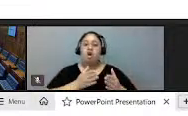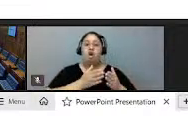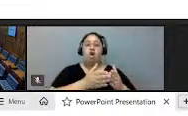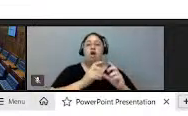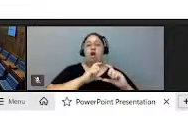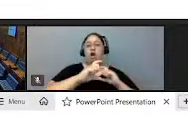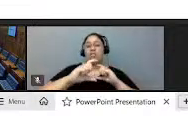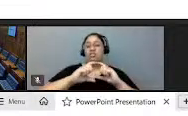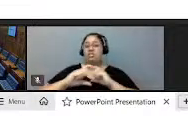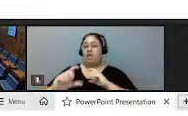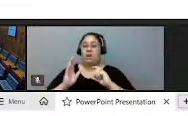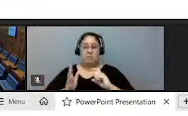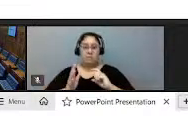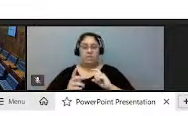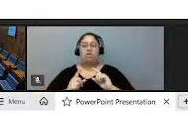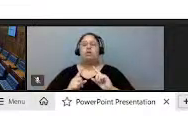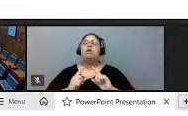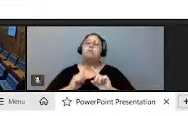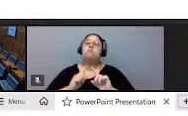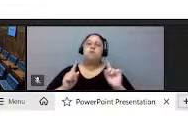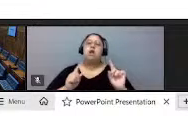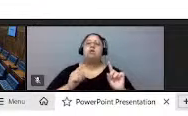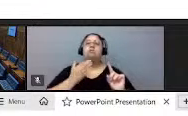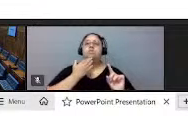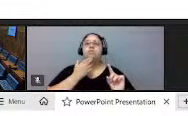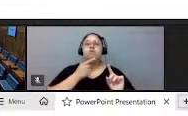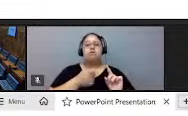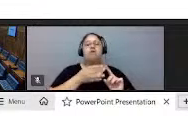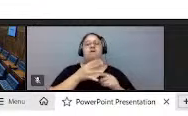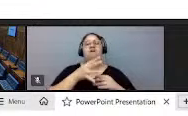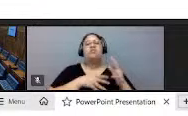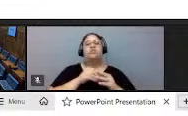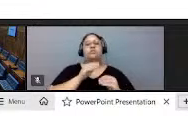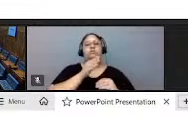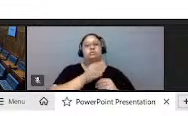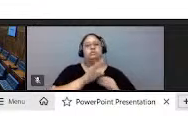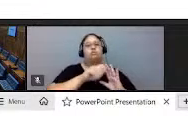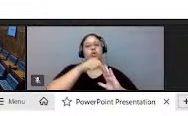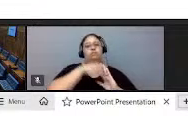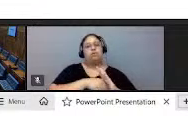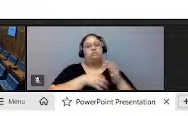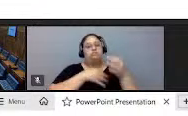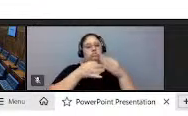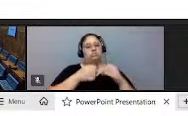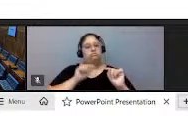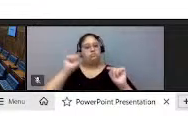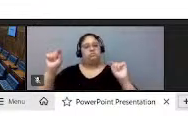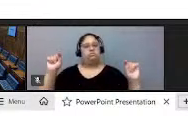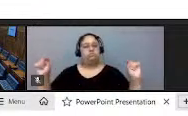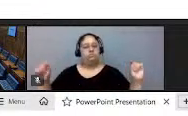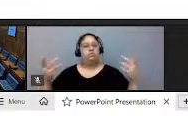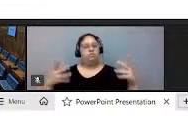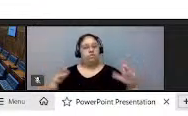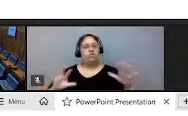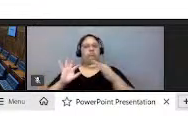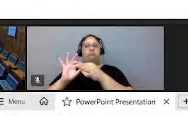but container vessels specific to breaking down the fruit component thereof there has been engagements with our industry Partners in regard to